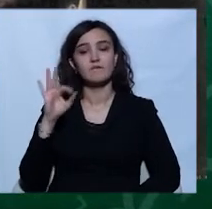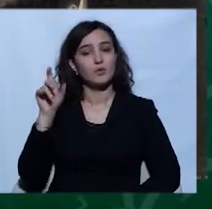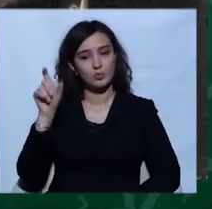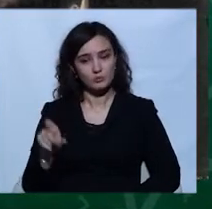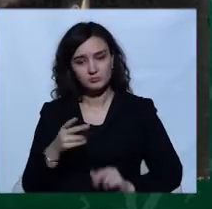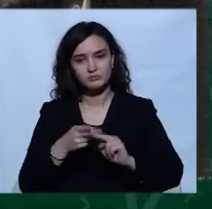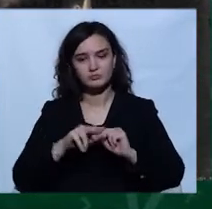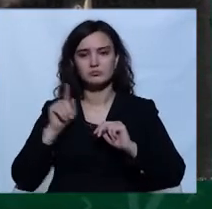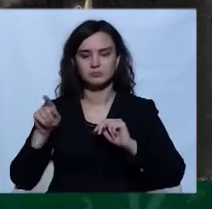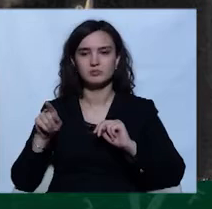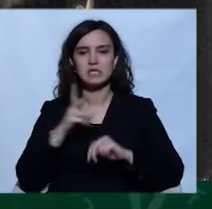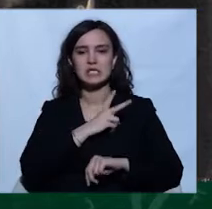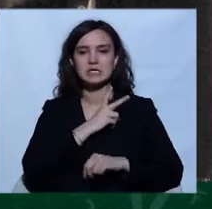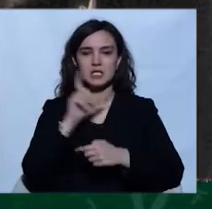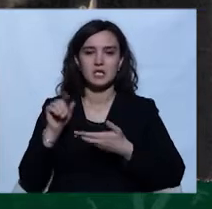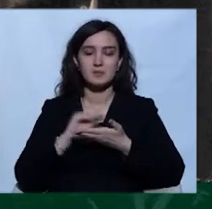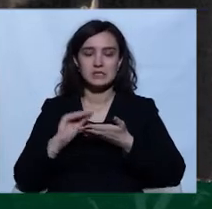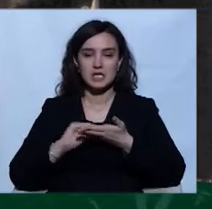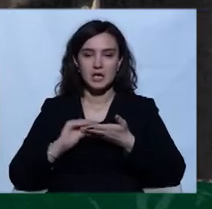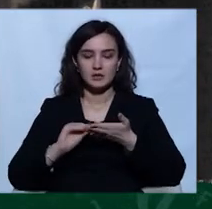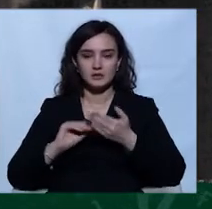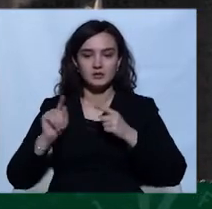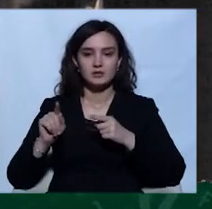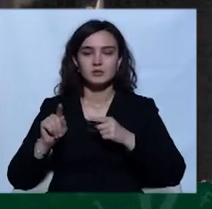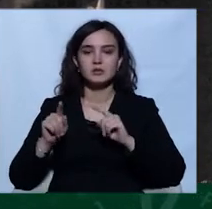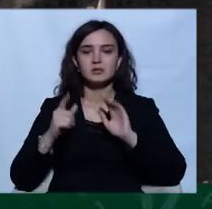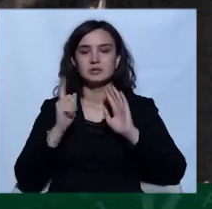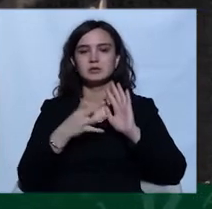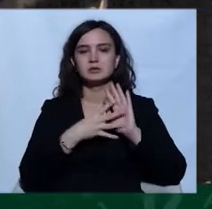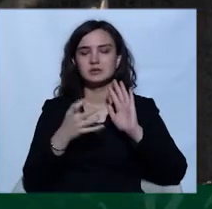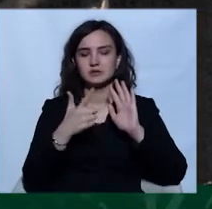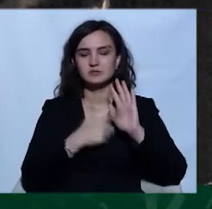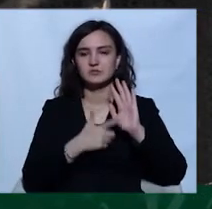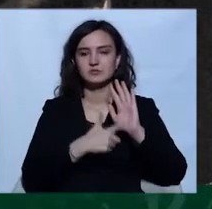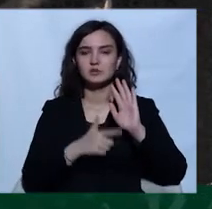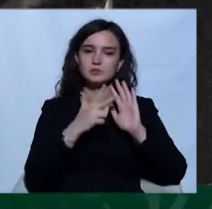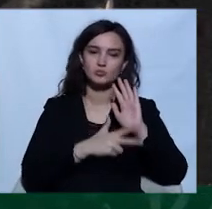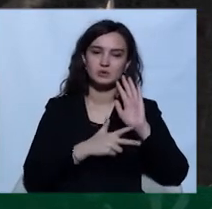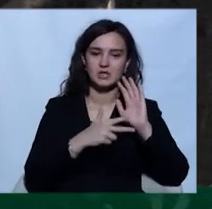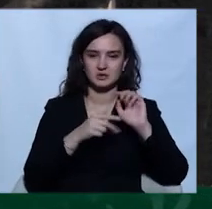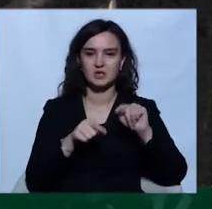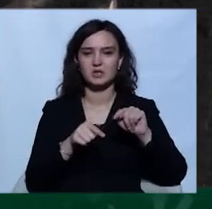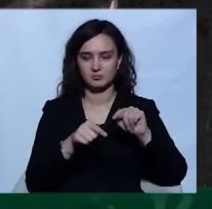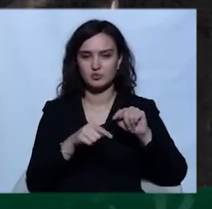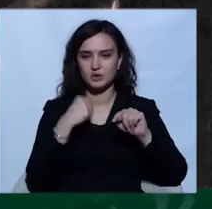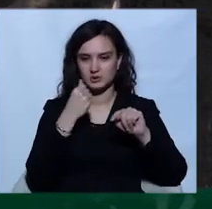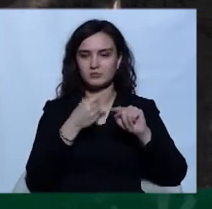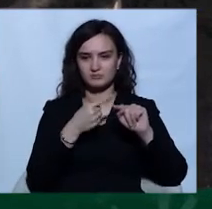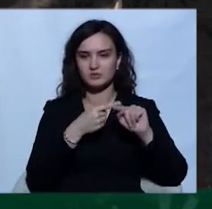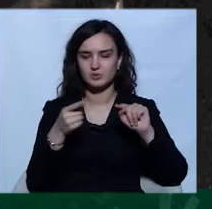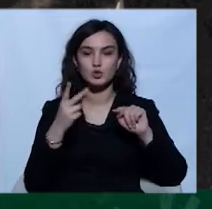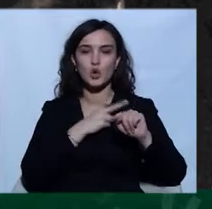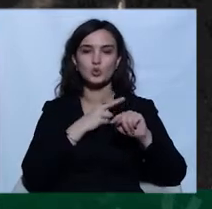is a British author in the late 17th and early 18th century. He comes from